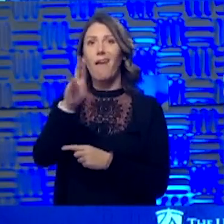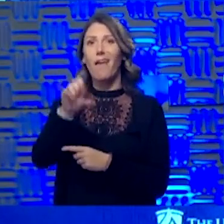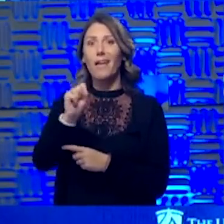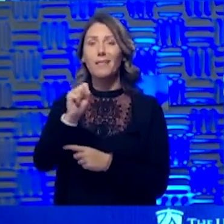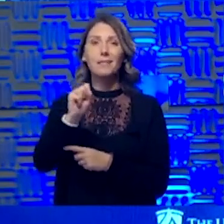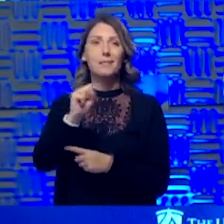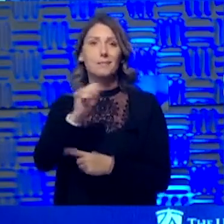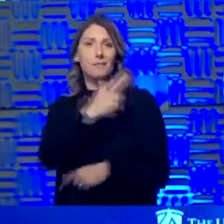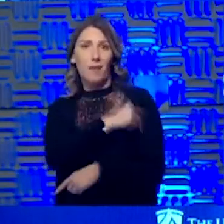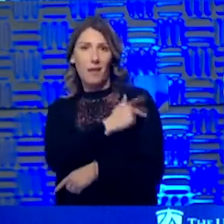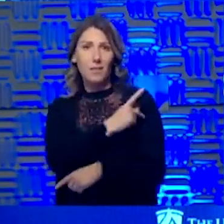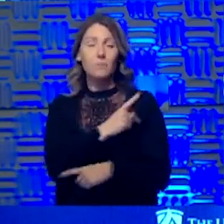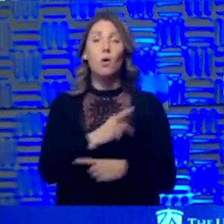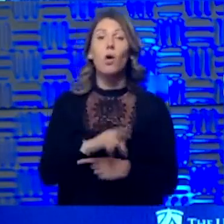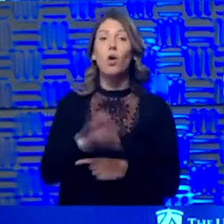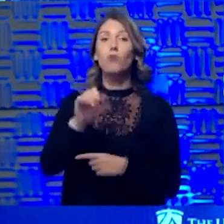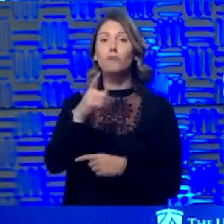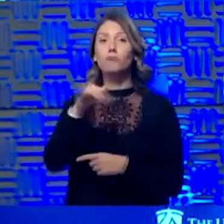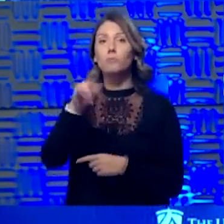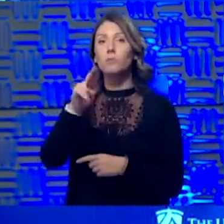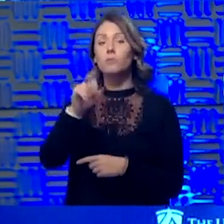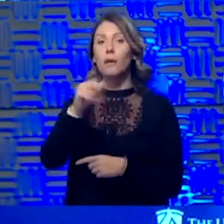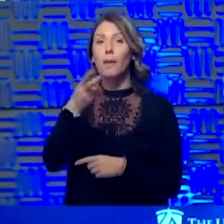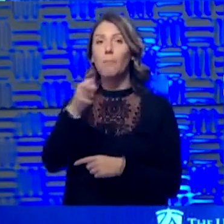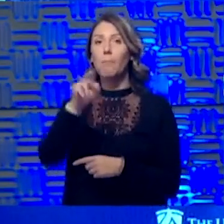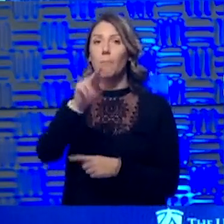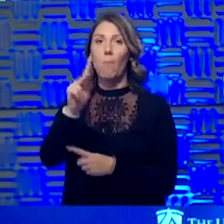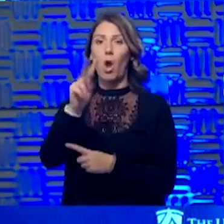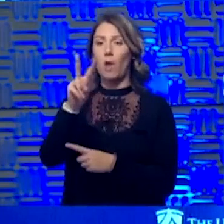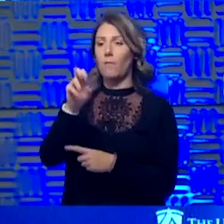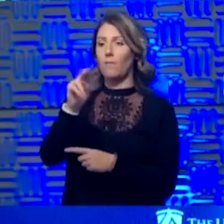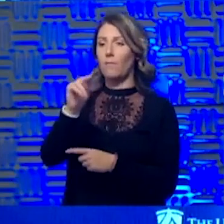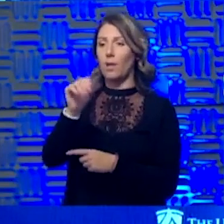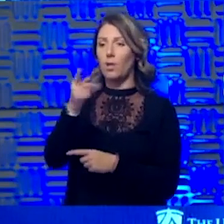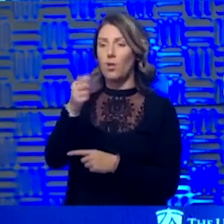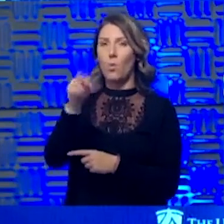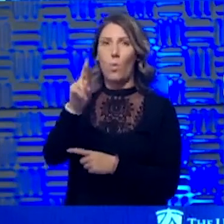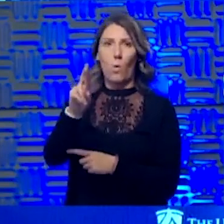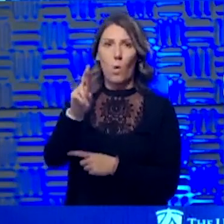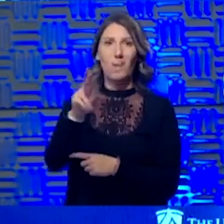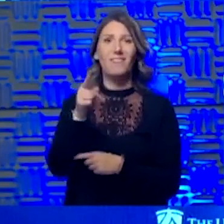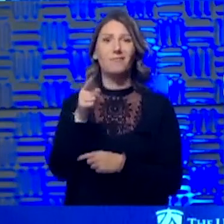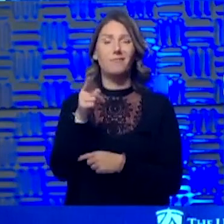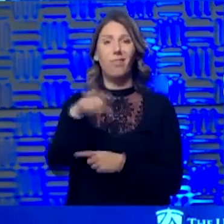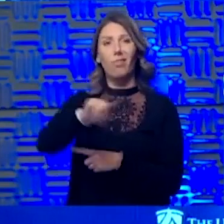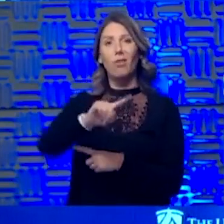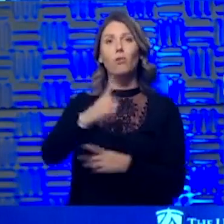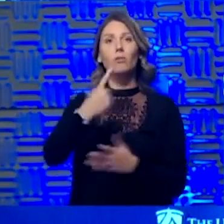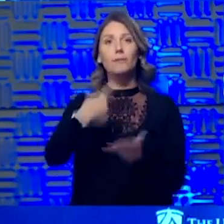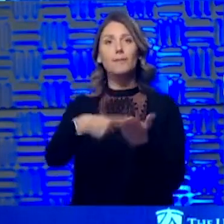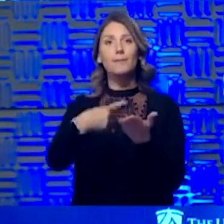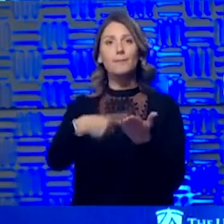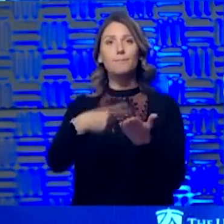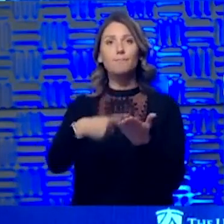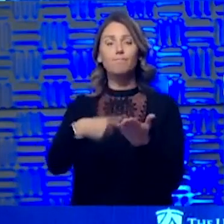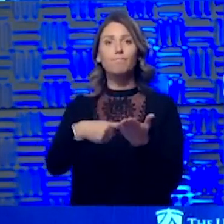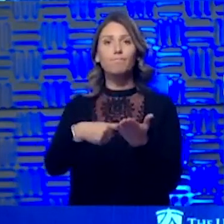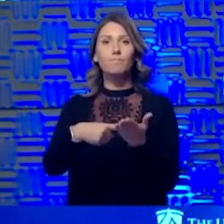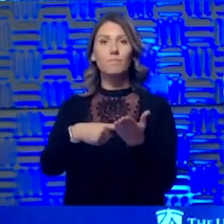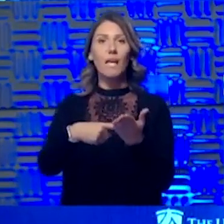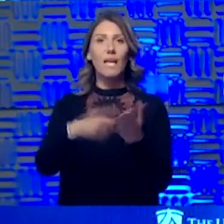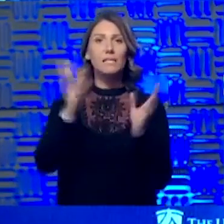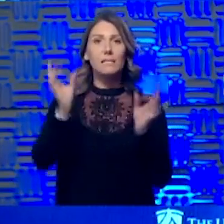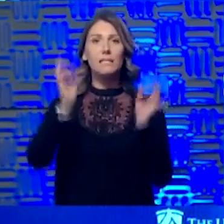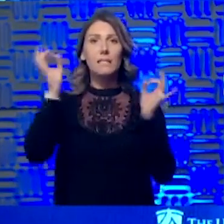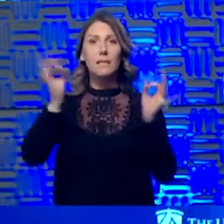Whittington, who's from Pawnee Valley, and Mark Van Norton from Great Bend. And we're going to talk about, has the pandemic